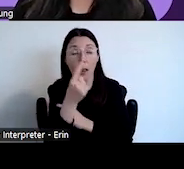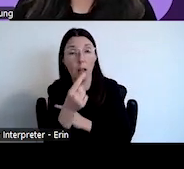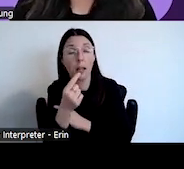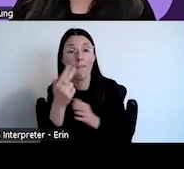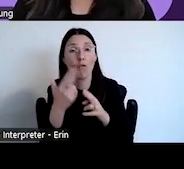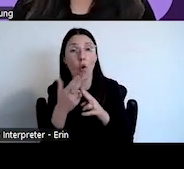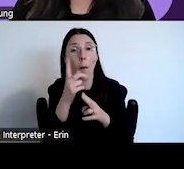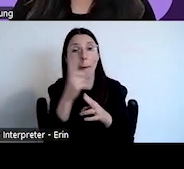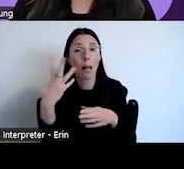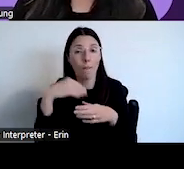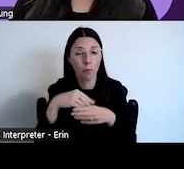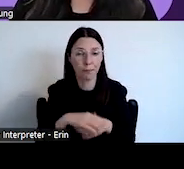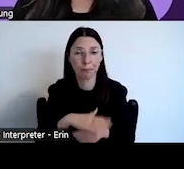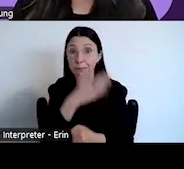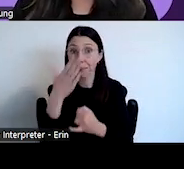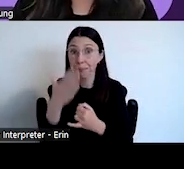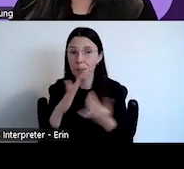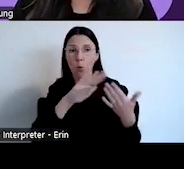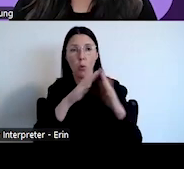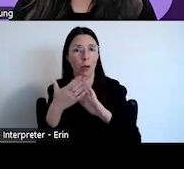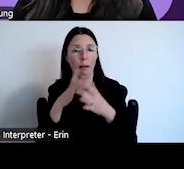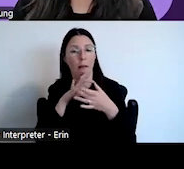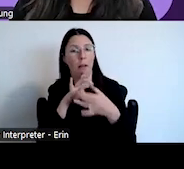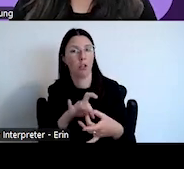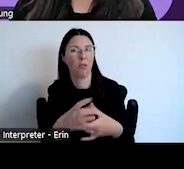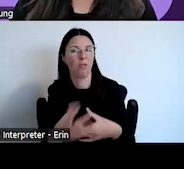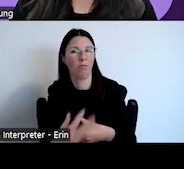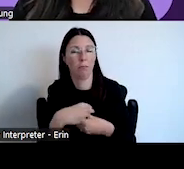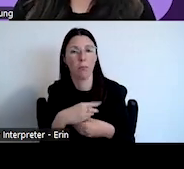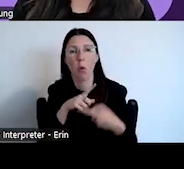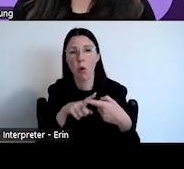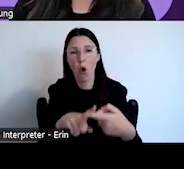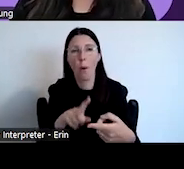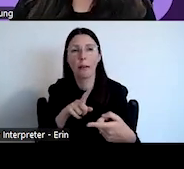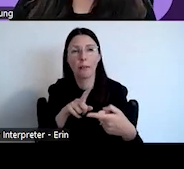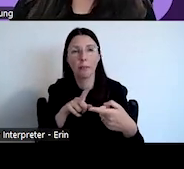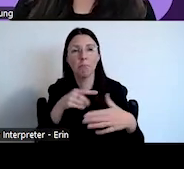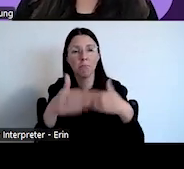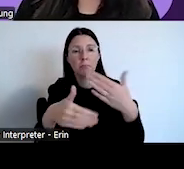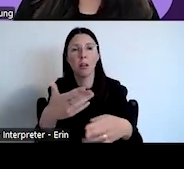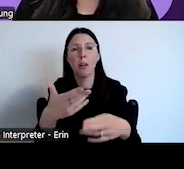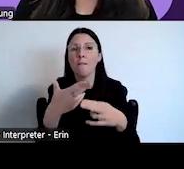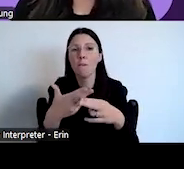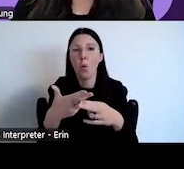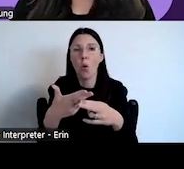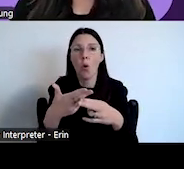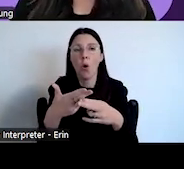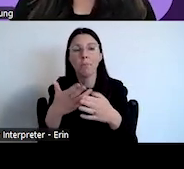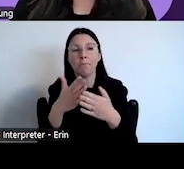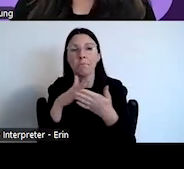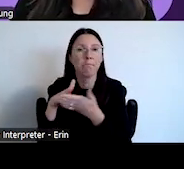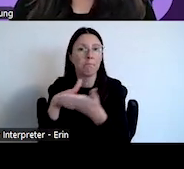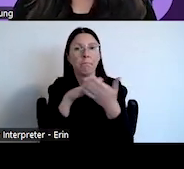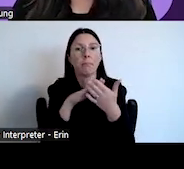lastly, community engagement and the ongoing sustainability of the work in the place for the community.